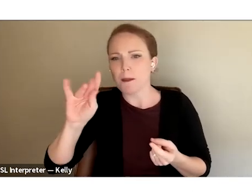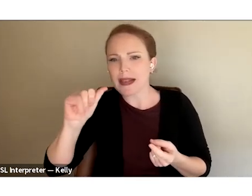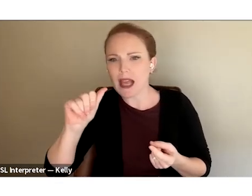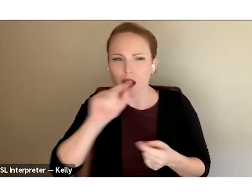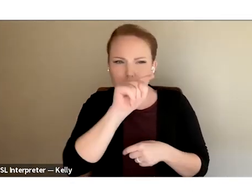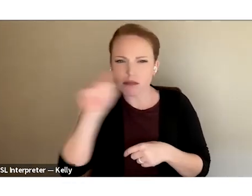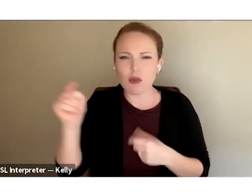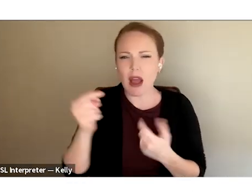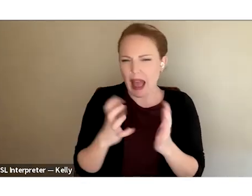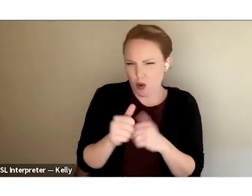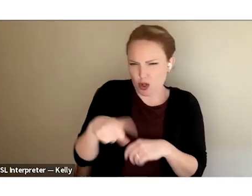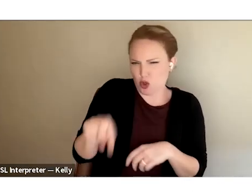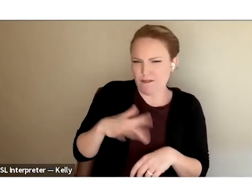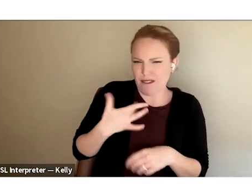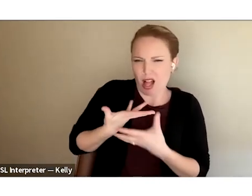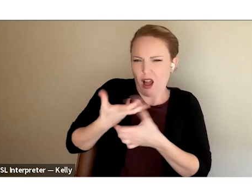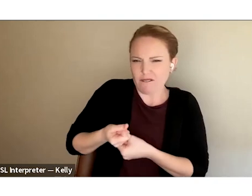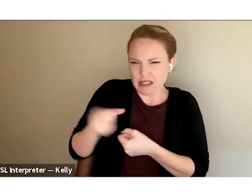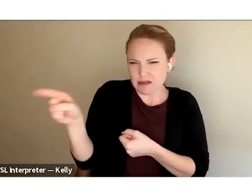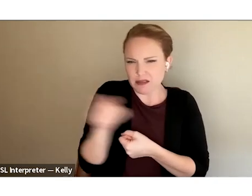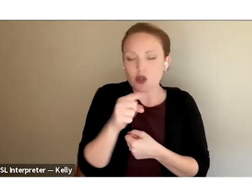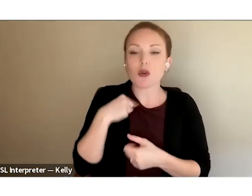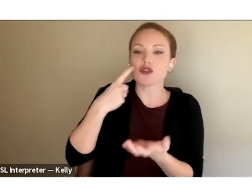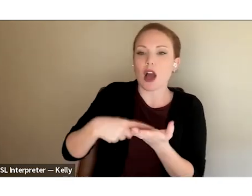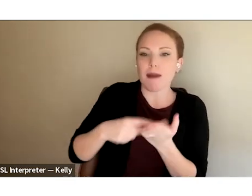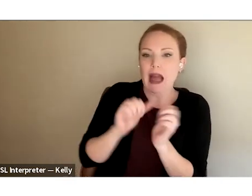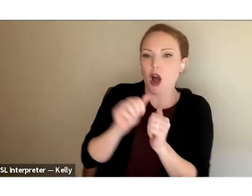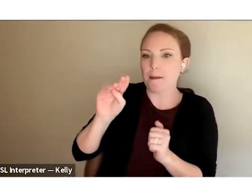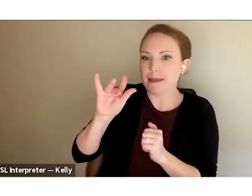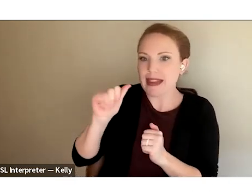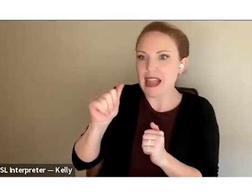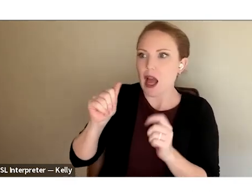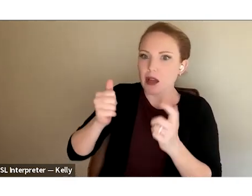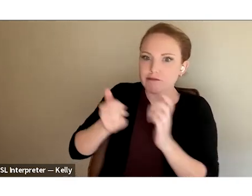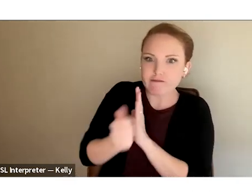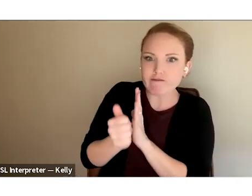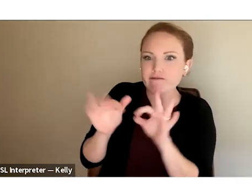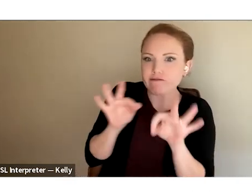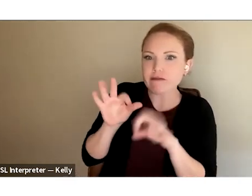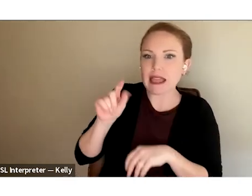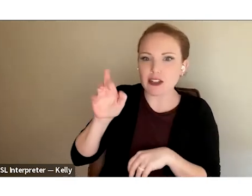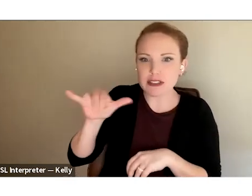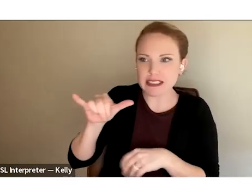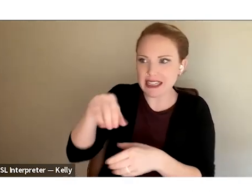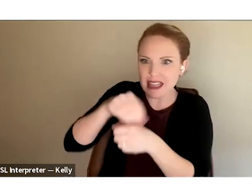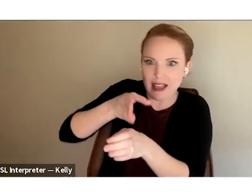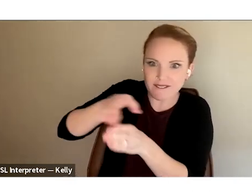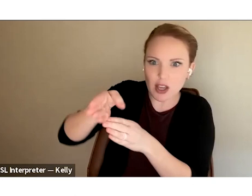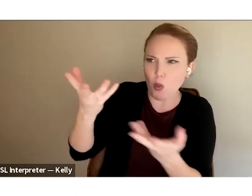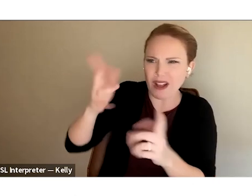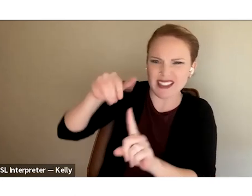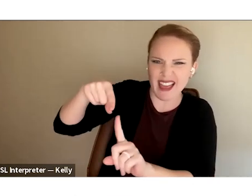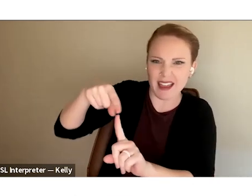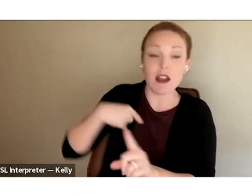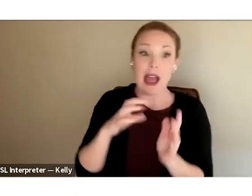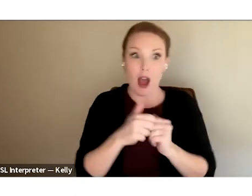was how media literacy as a field talks about what that is, and then who came up with critical